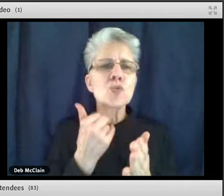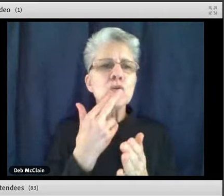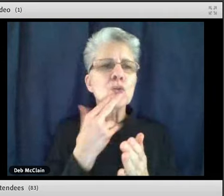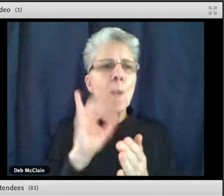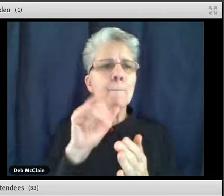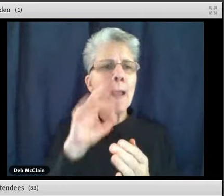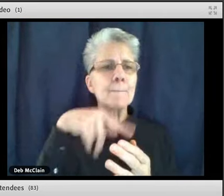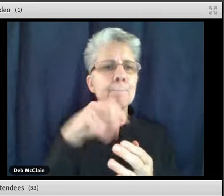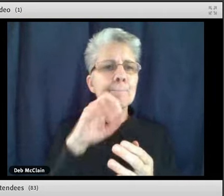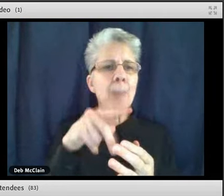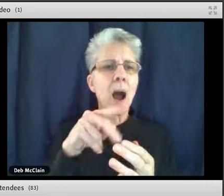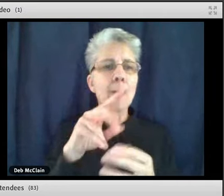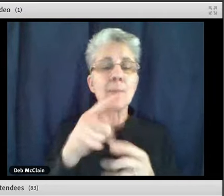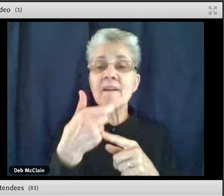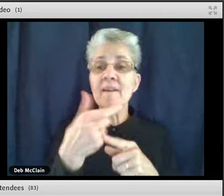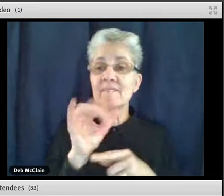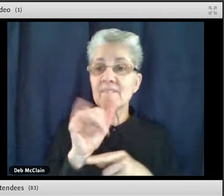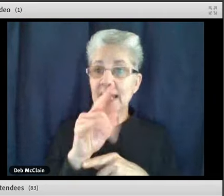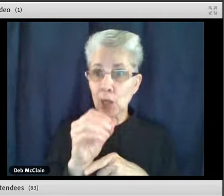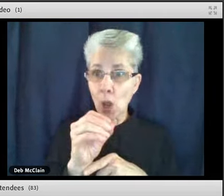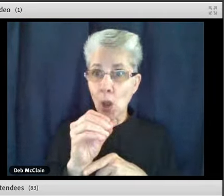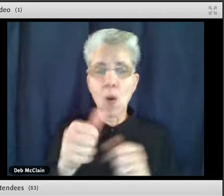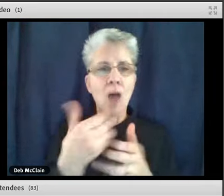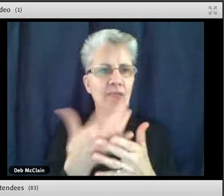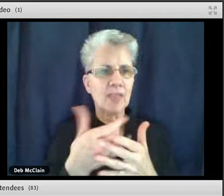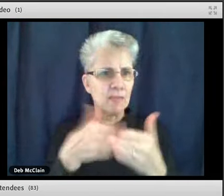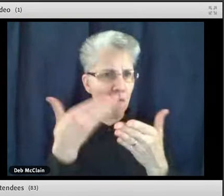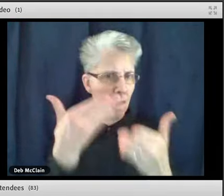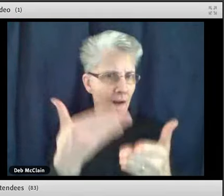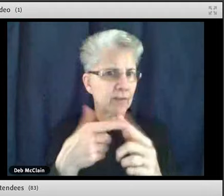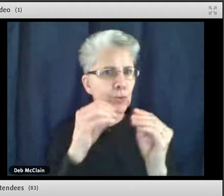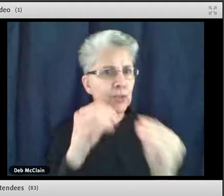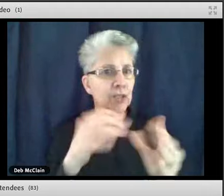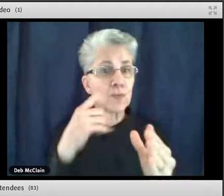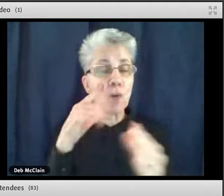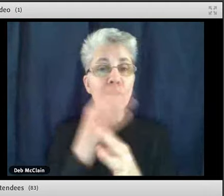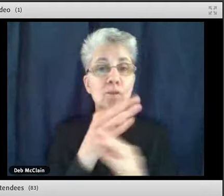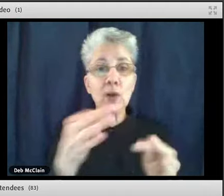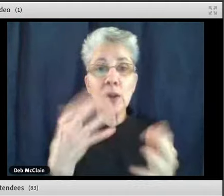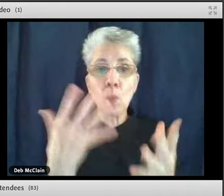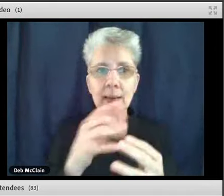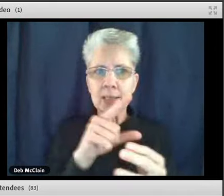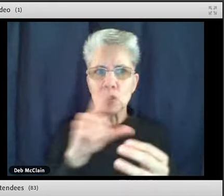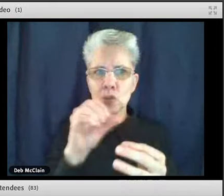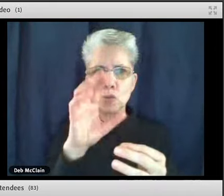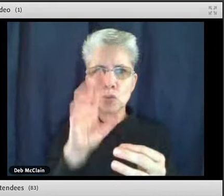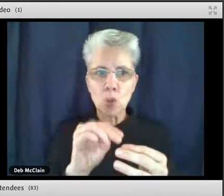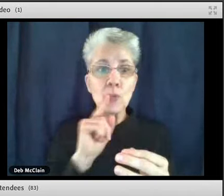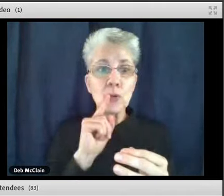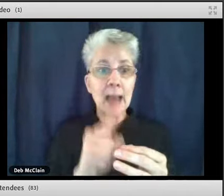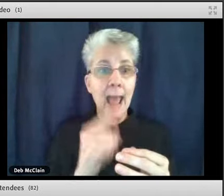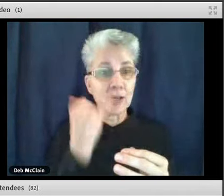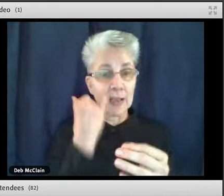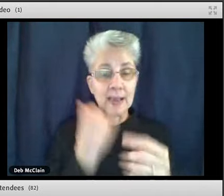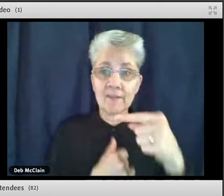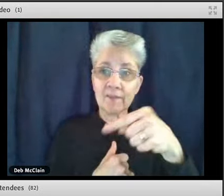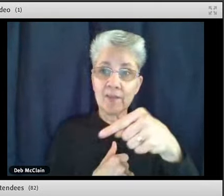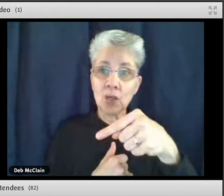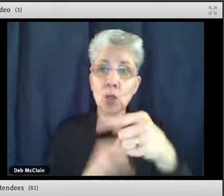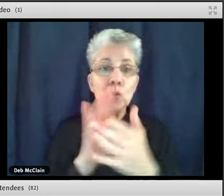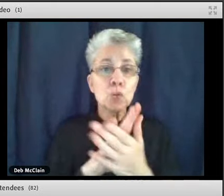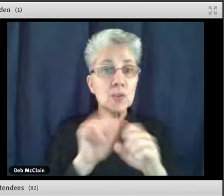to put something on your blog or your website, these are things that you could look to get examples for. So it's basically